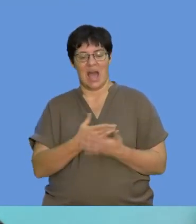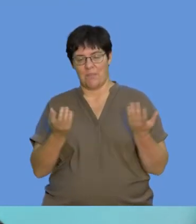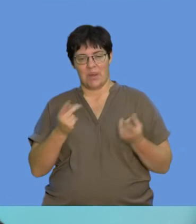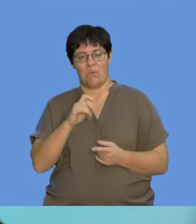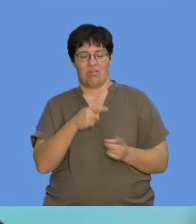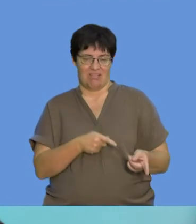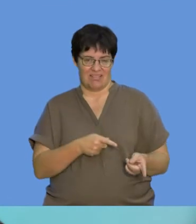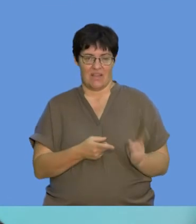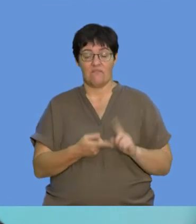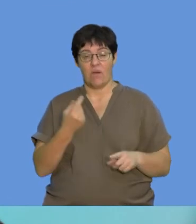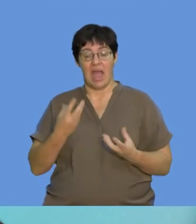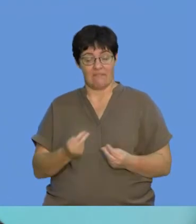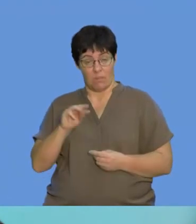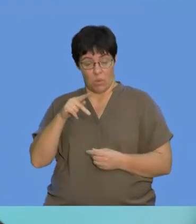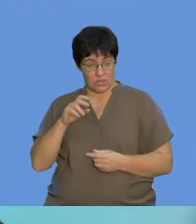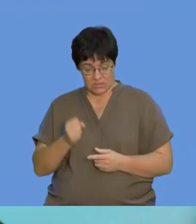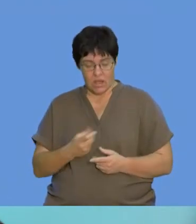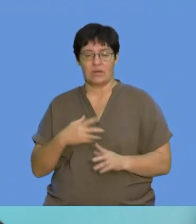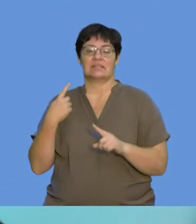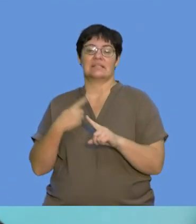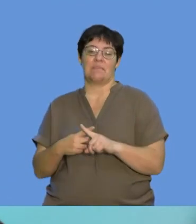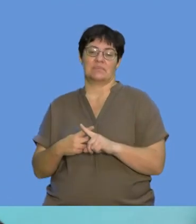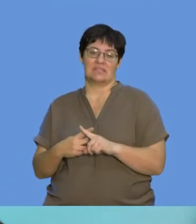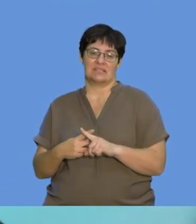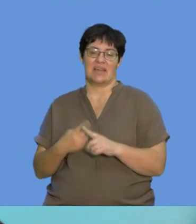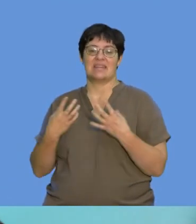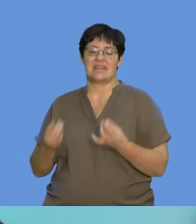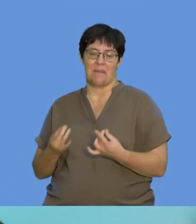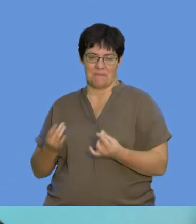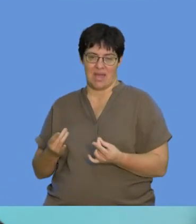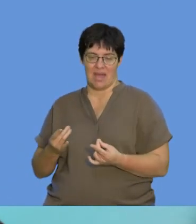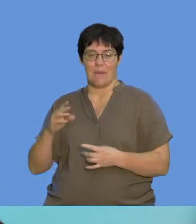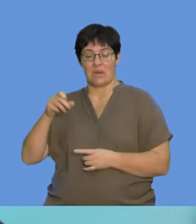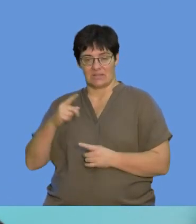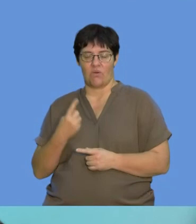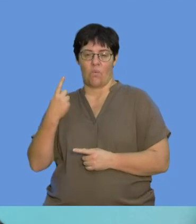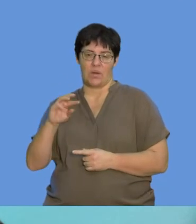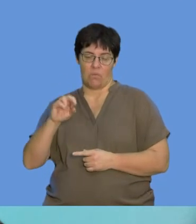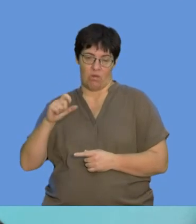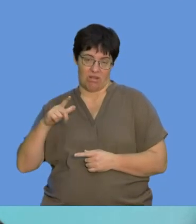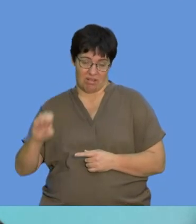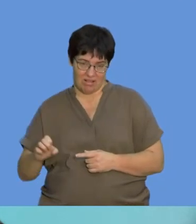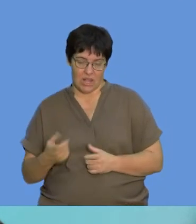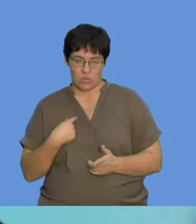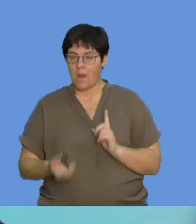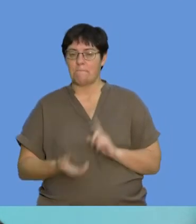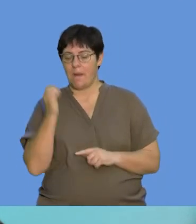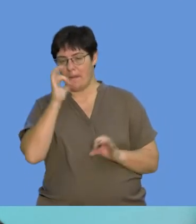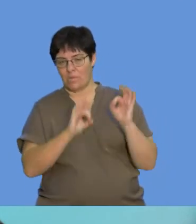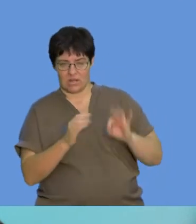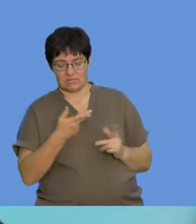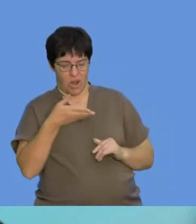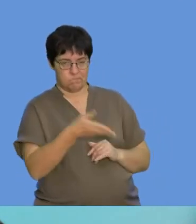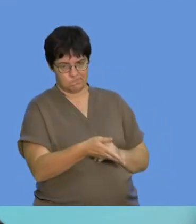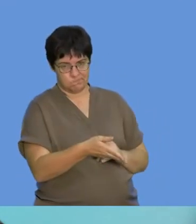and then from there, if we have the moles, we'll multiply by the number of particles per mole to get the actual number of molecules in that sample